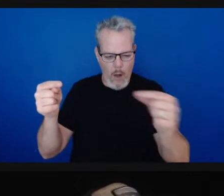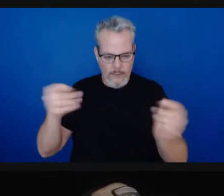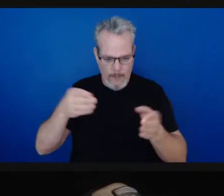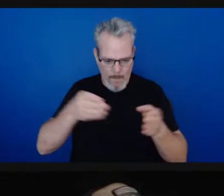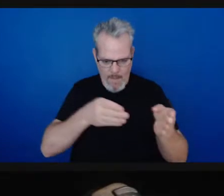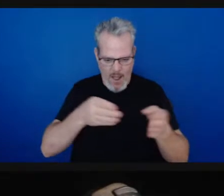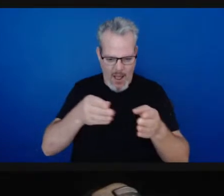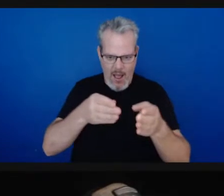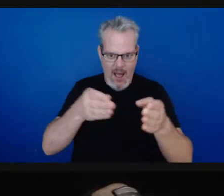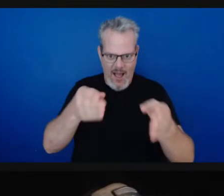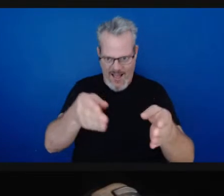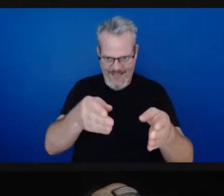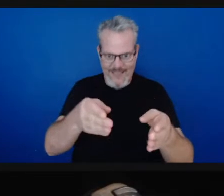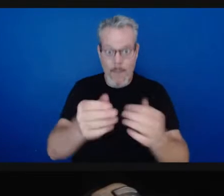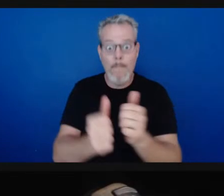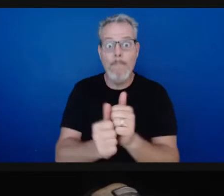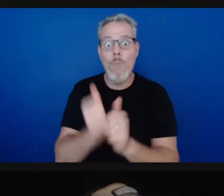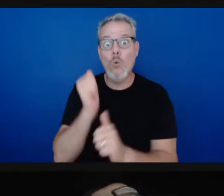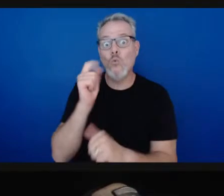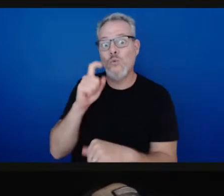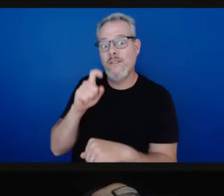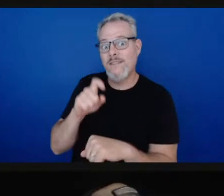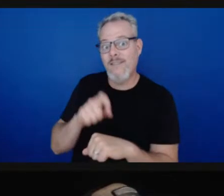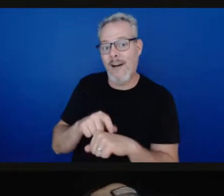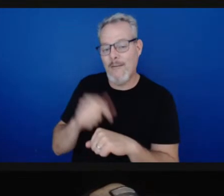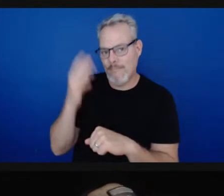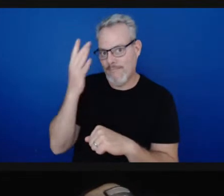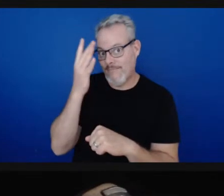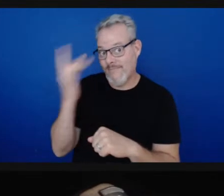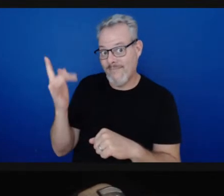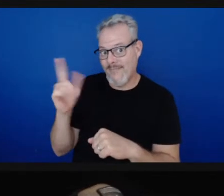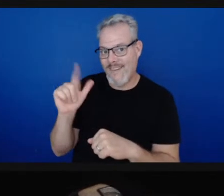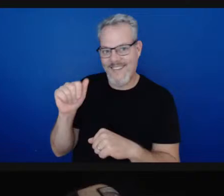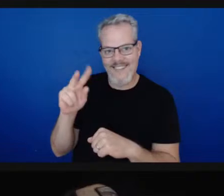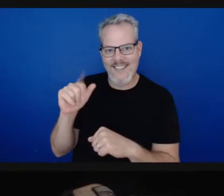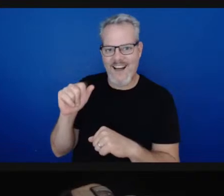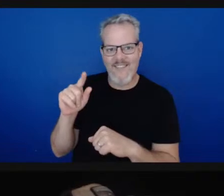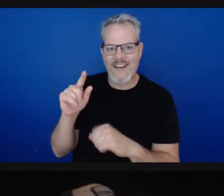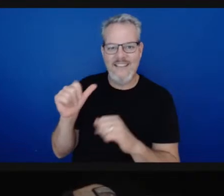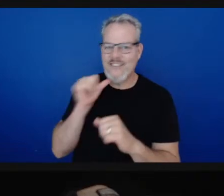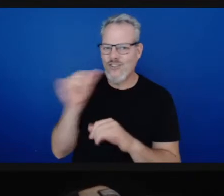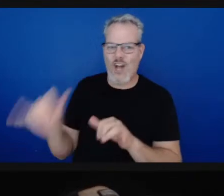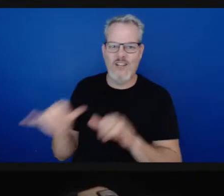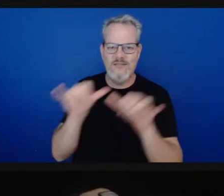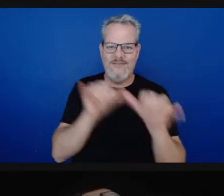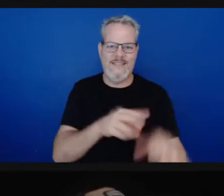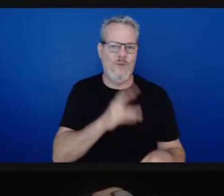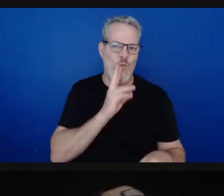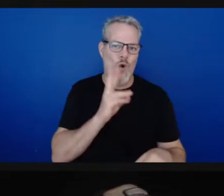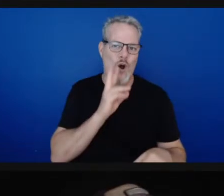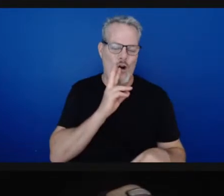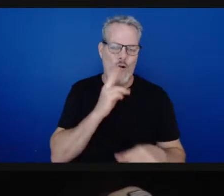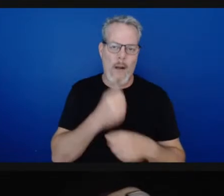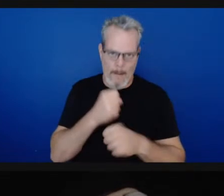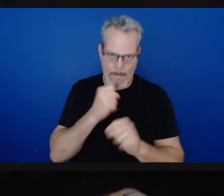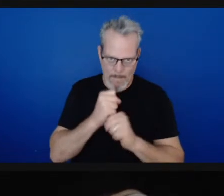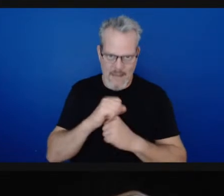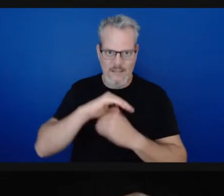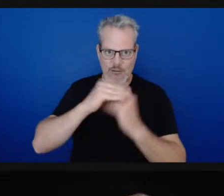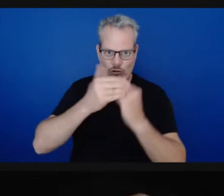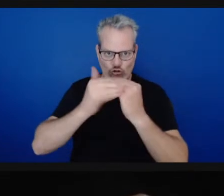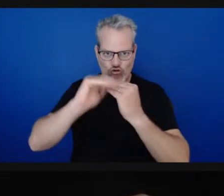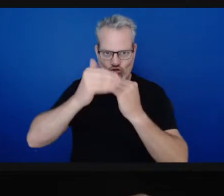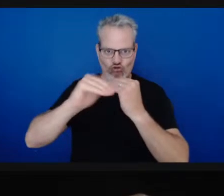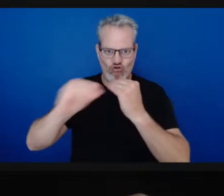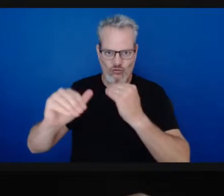descent. Most times, because lava is not exactly water, it does create its own topography and can divert where it's going